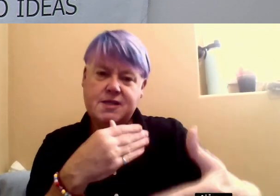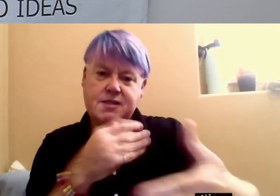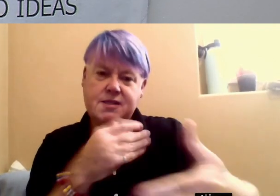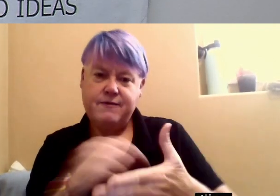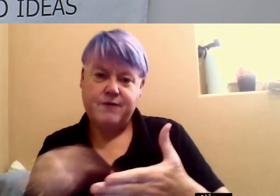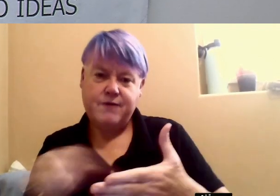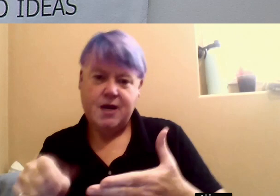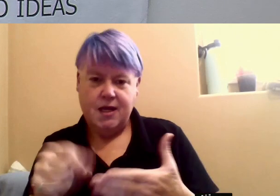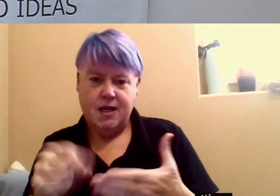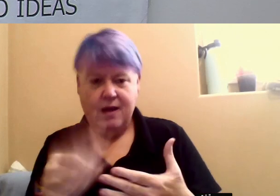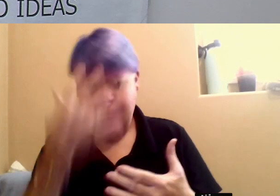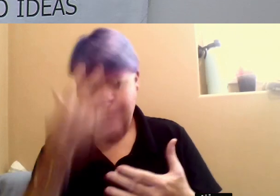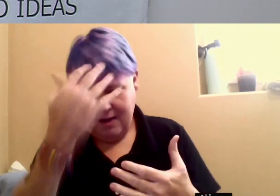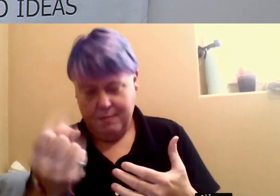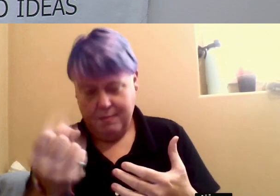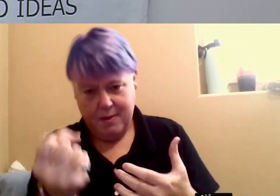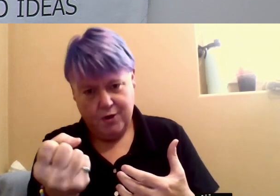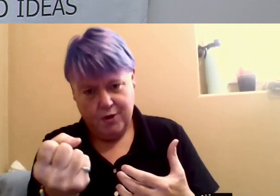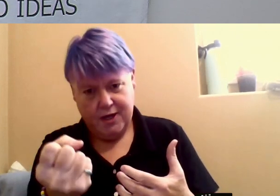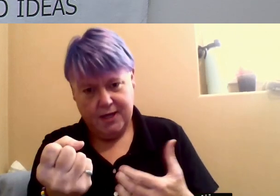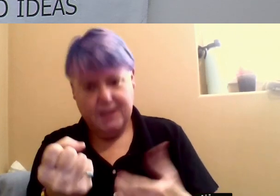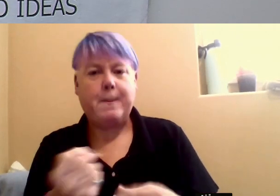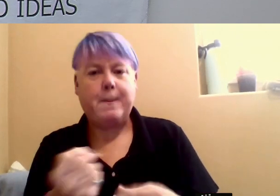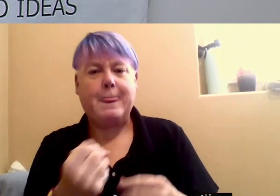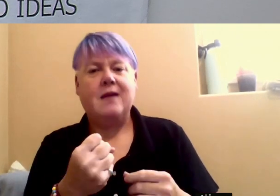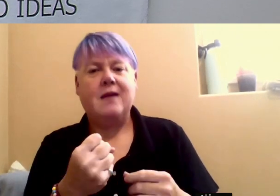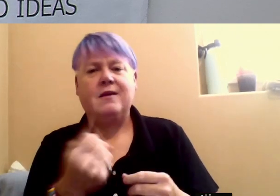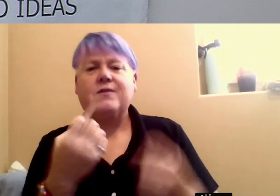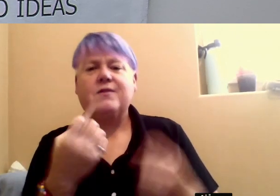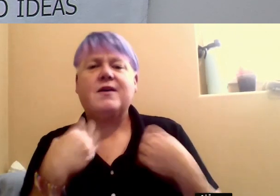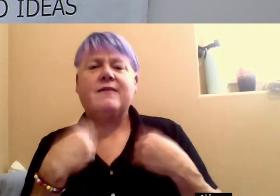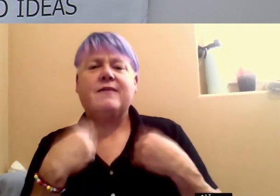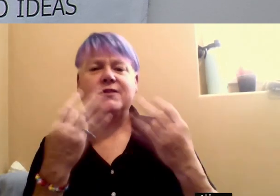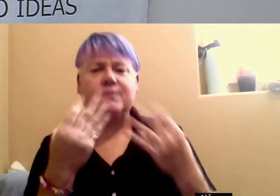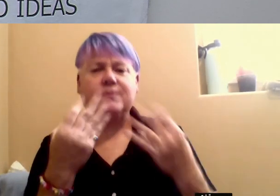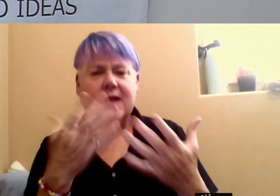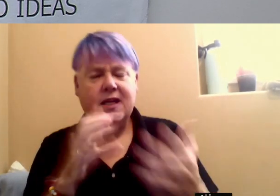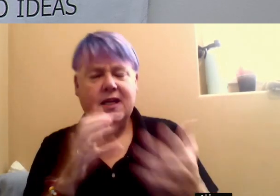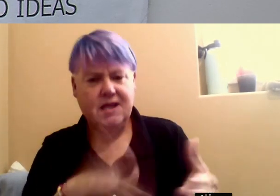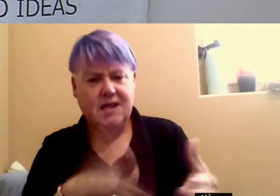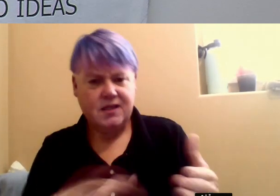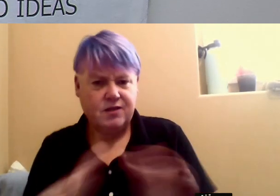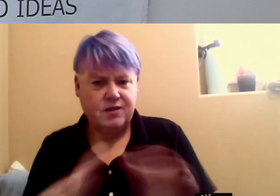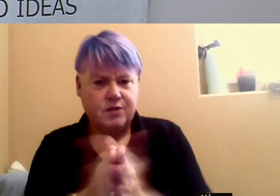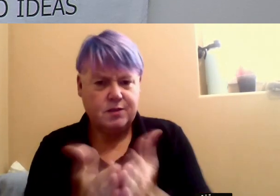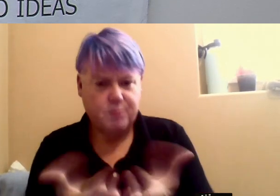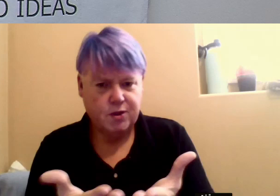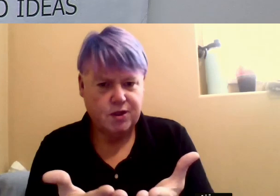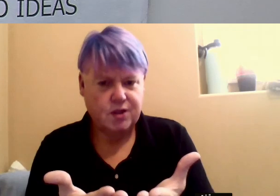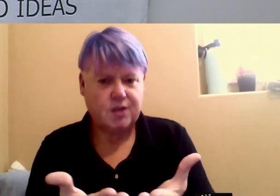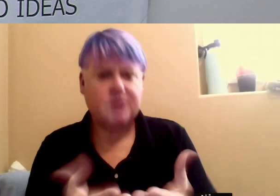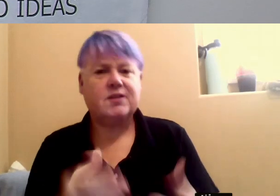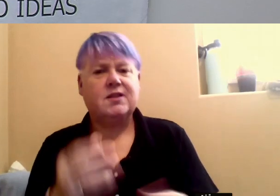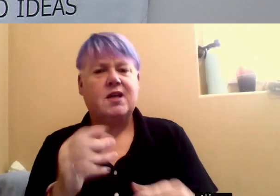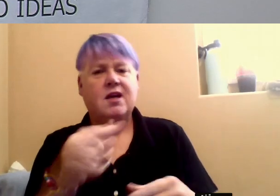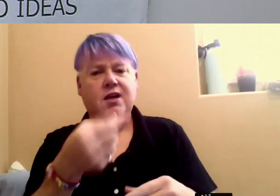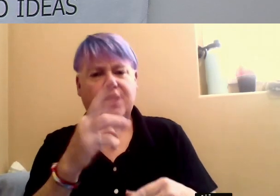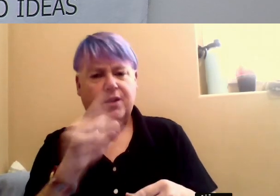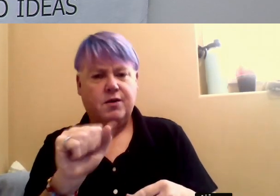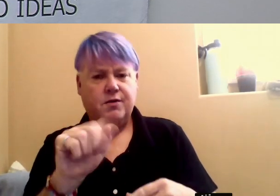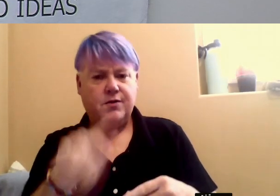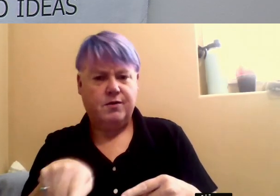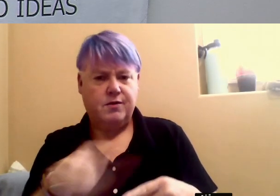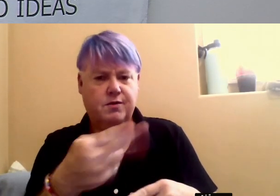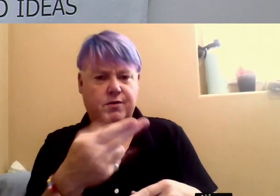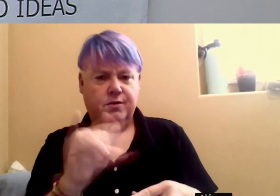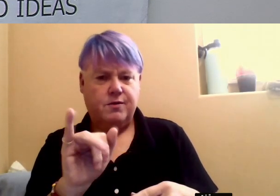memoir. You have so many, like, you've written children's books, you've written, with graphic novels. So I'm just wondering if you could talk a little bit more about